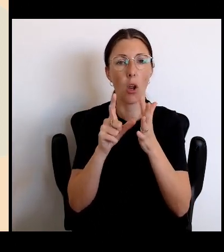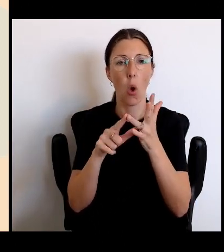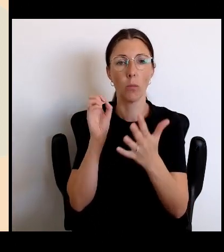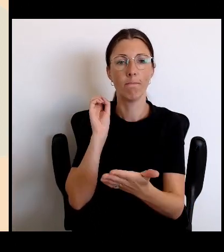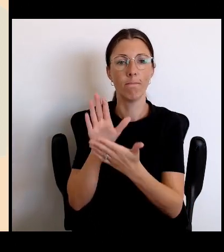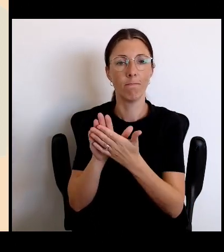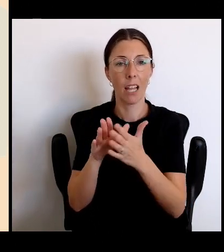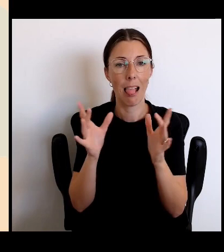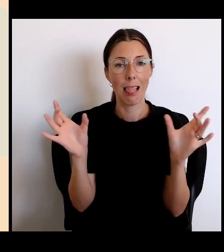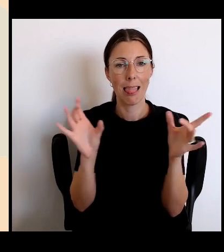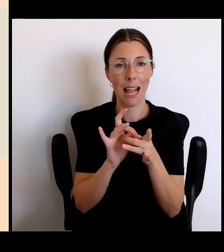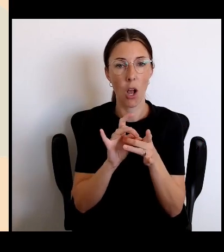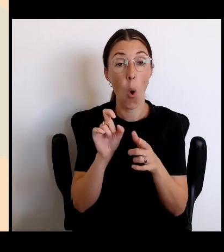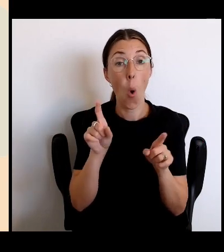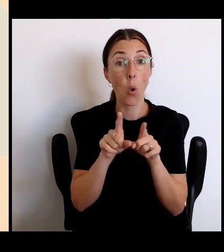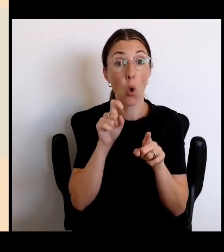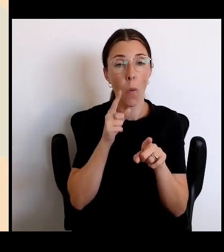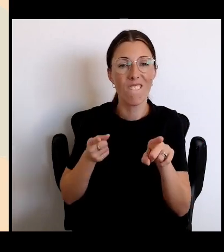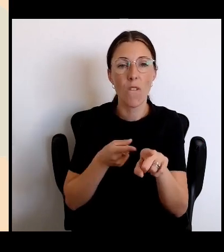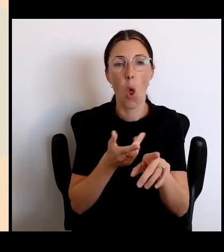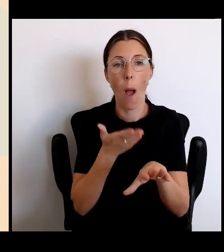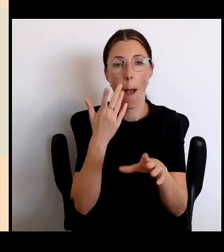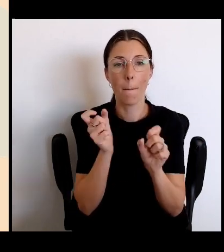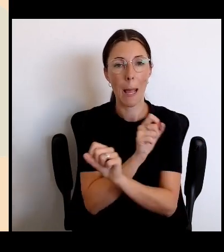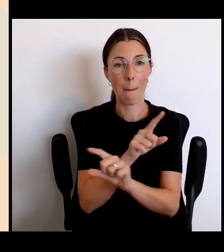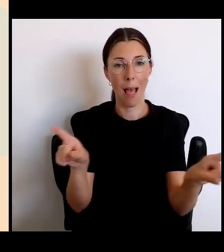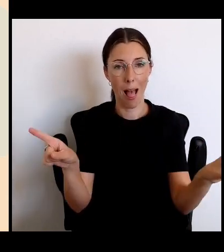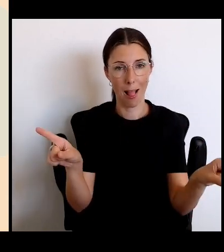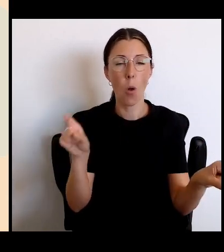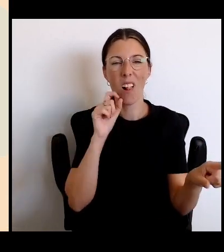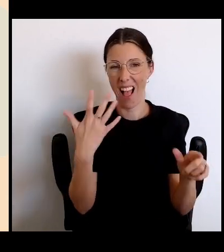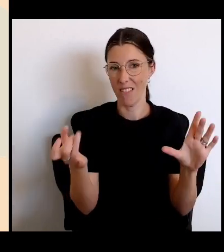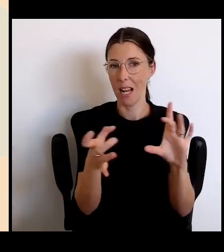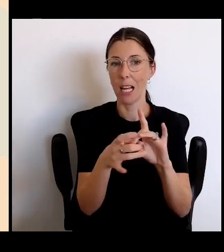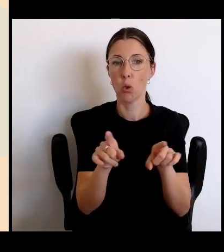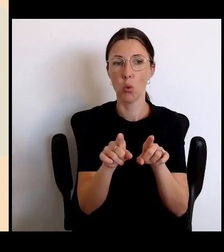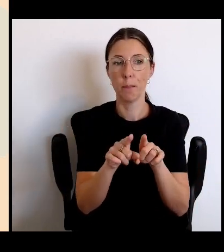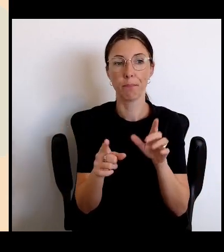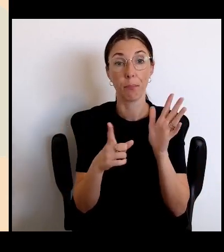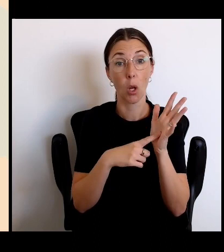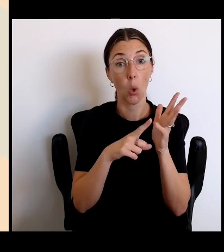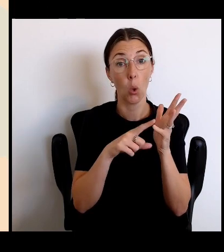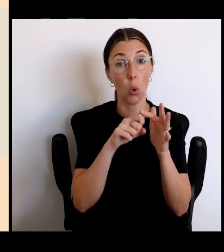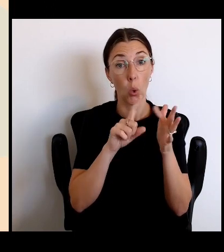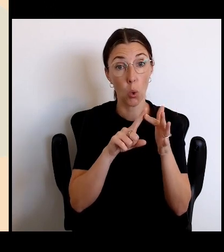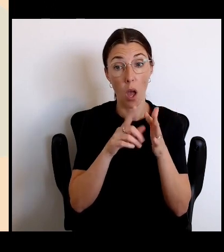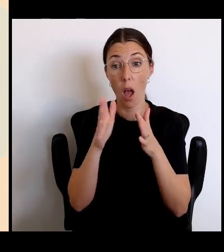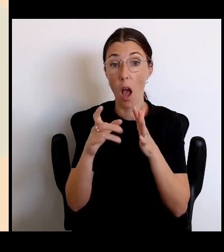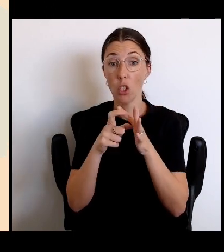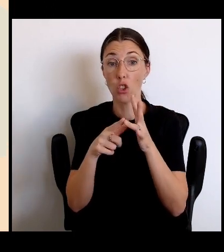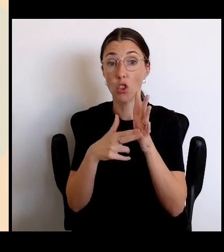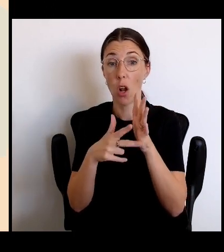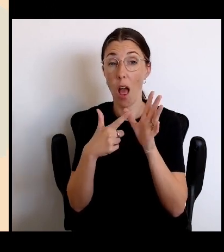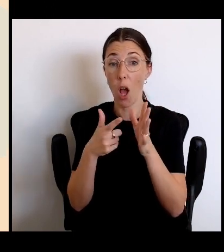available in a follow-up email that will be sent to you all. Luke and Donna, I'll let you decide who is best to answer each of the questions from the